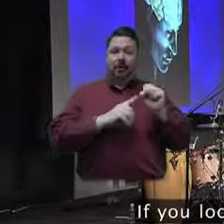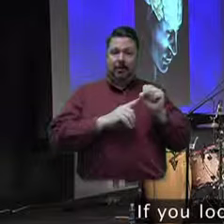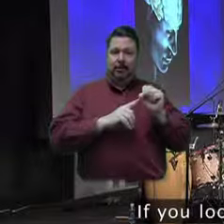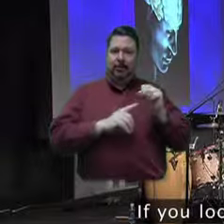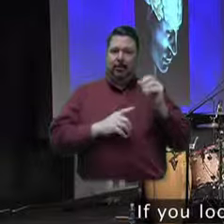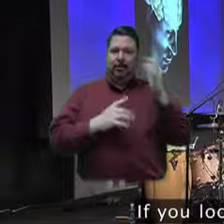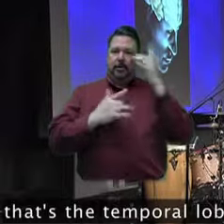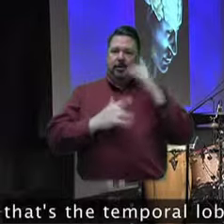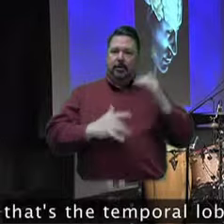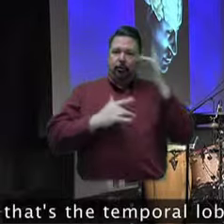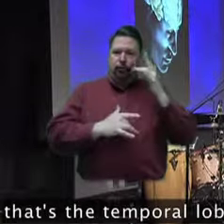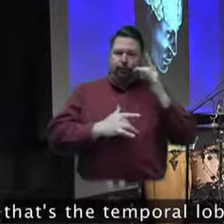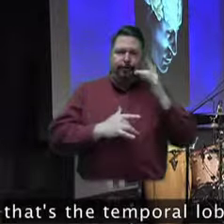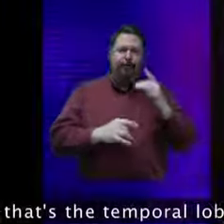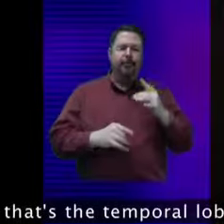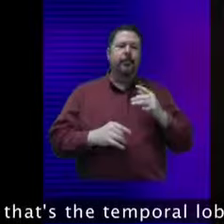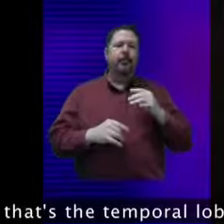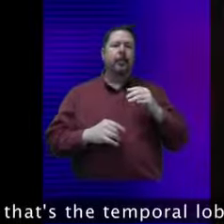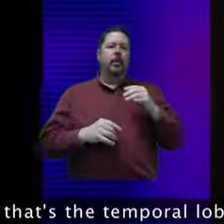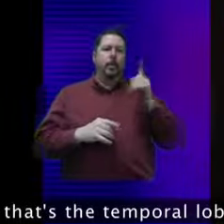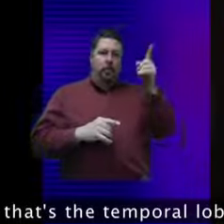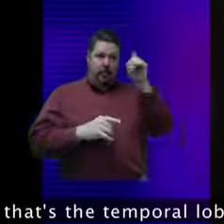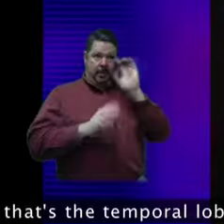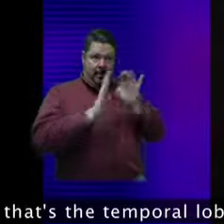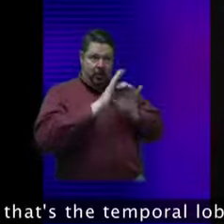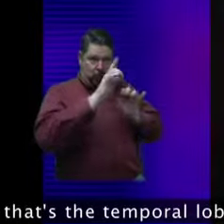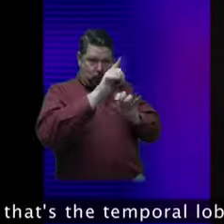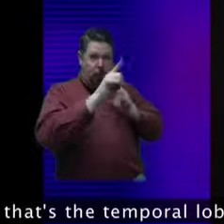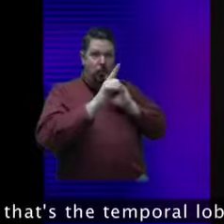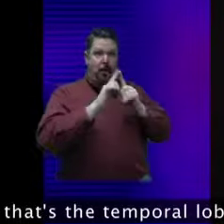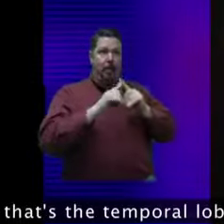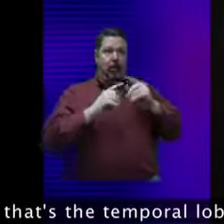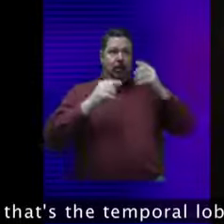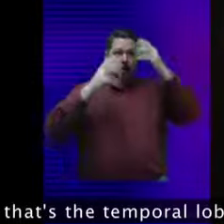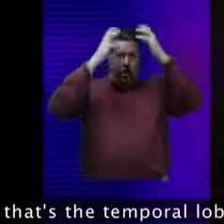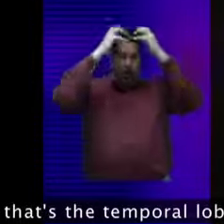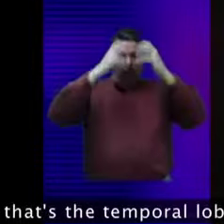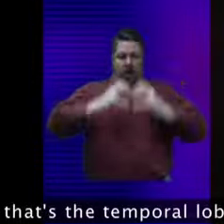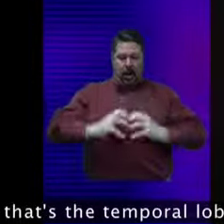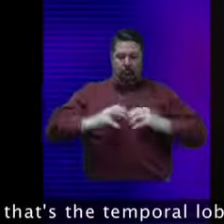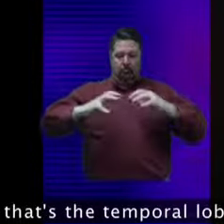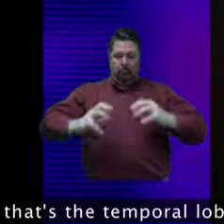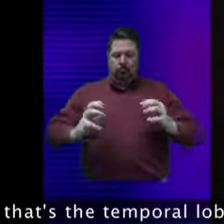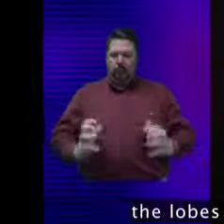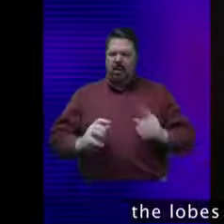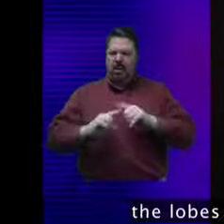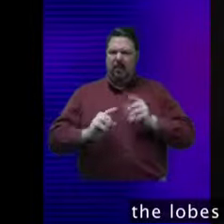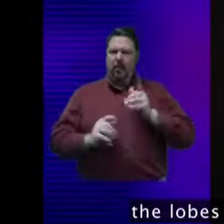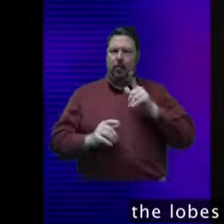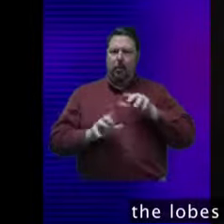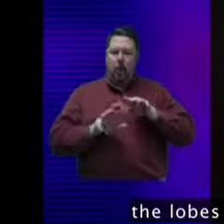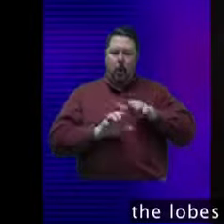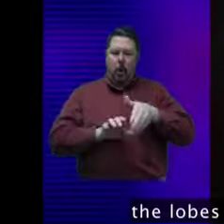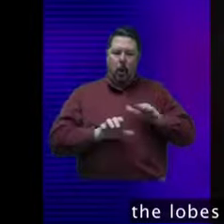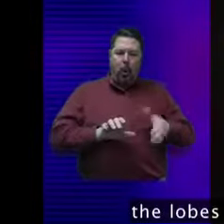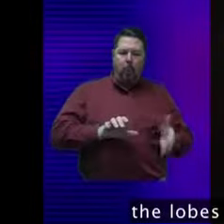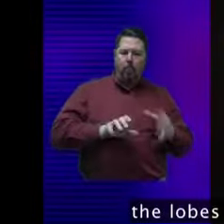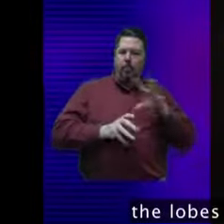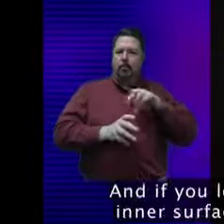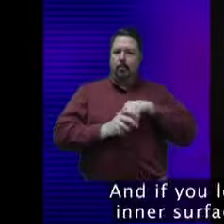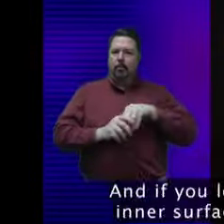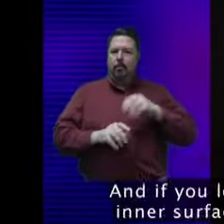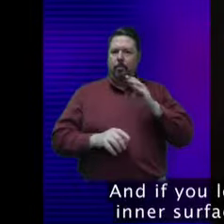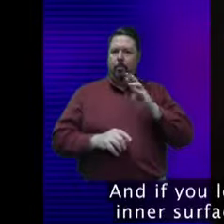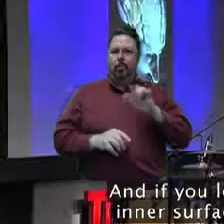If you look at the first slide there, that's the temporal lobes, frontal lobes, parietal lobes, the lobes that constitute the brain.